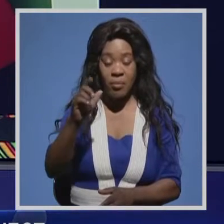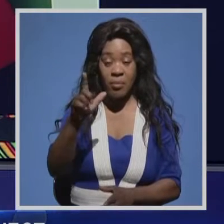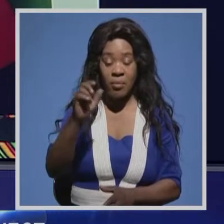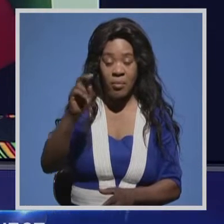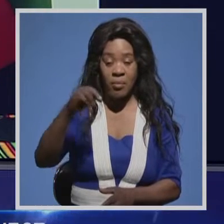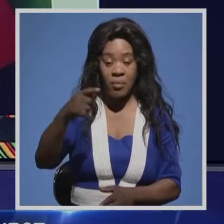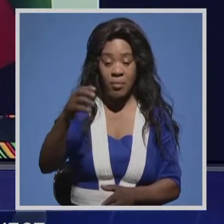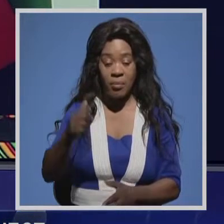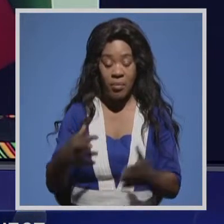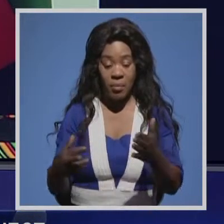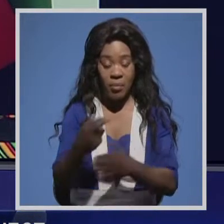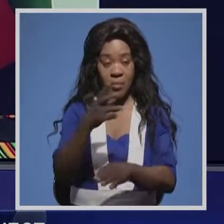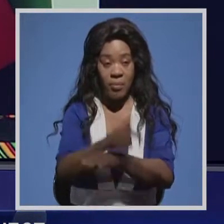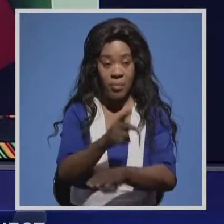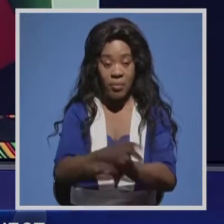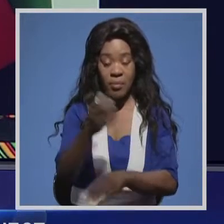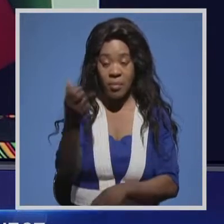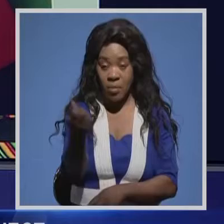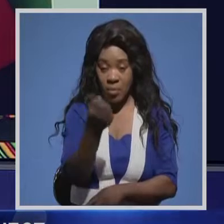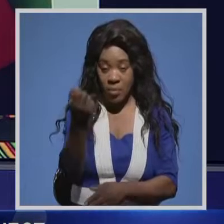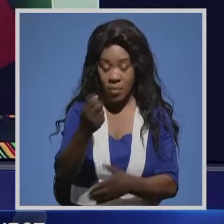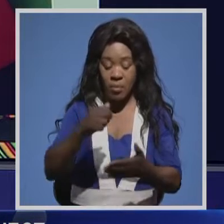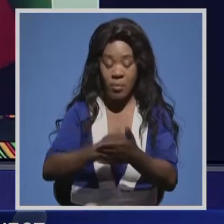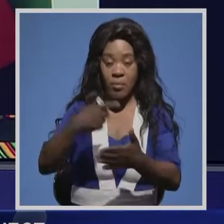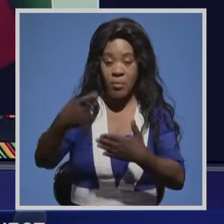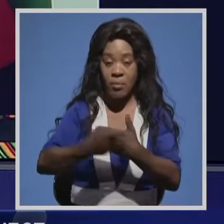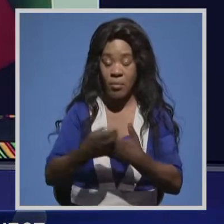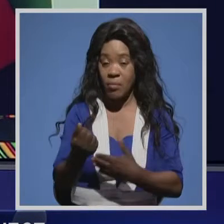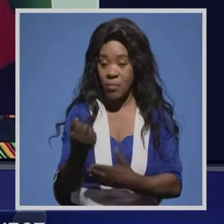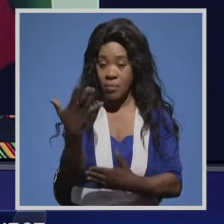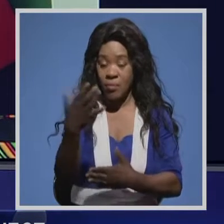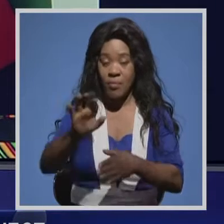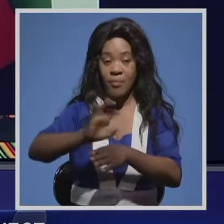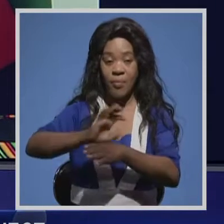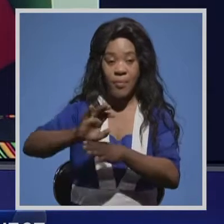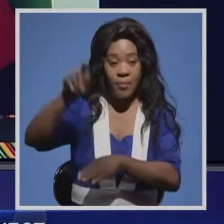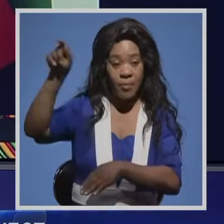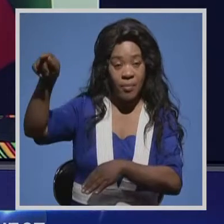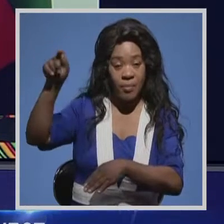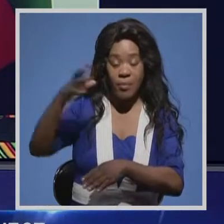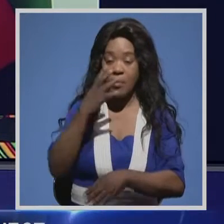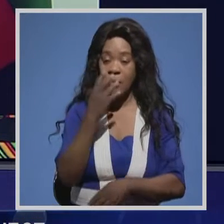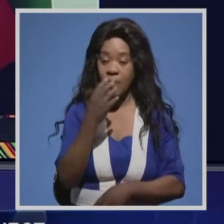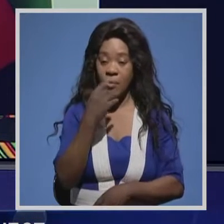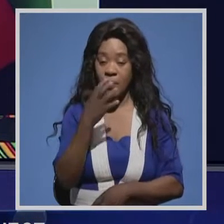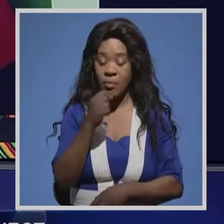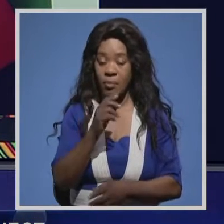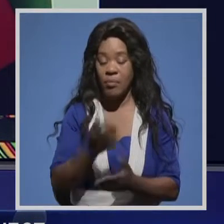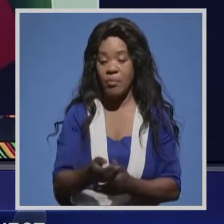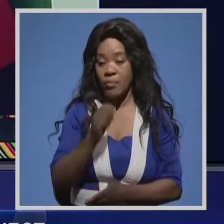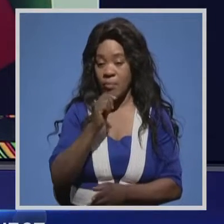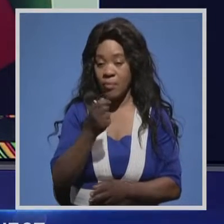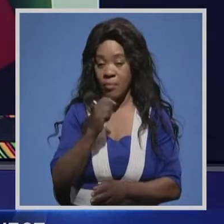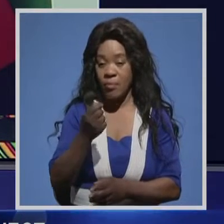state will launch the project on Saturday, August 15th, on the Copper Belt. Mr. Mulenga was speaking at a press briefing held